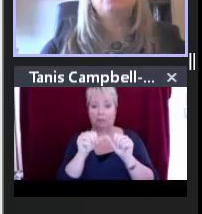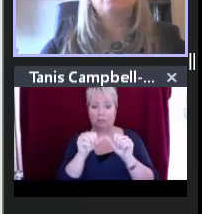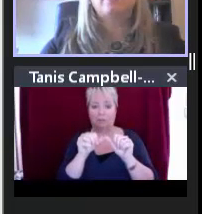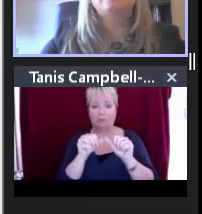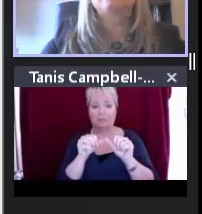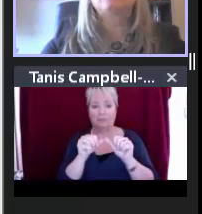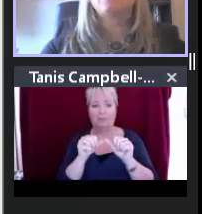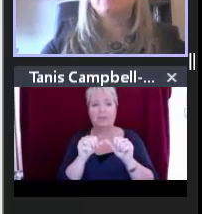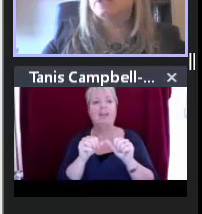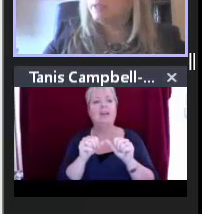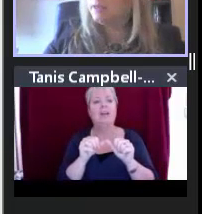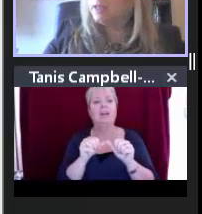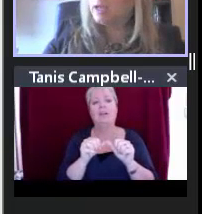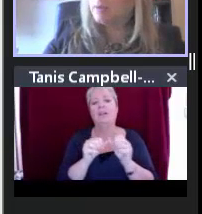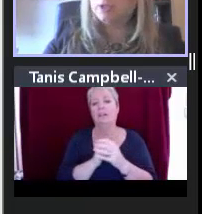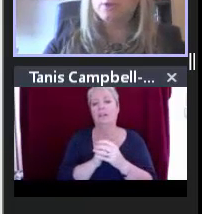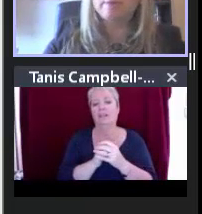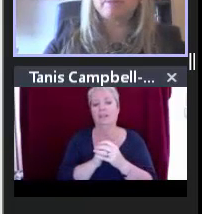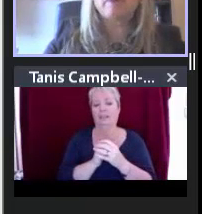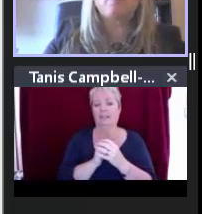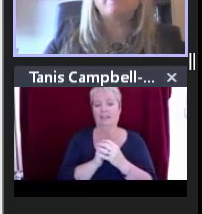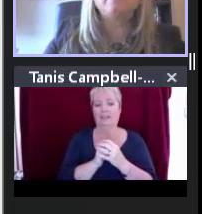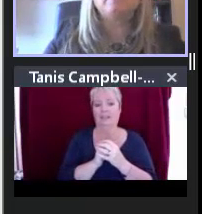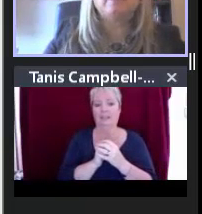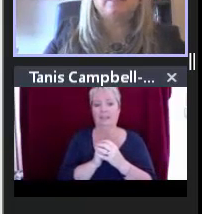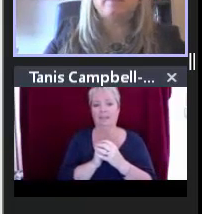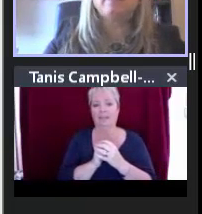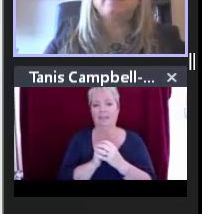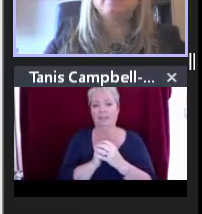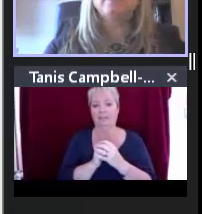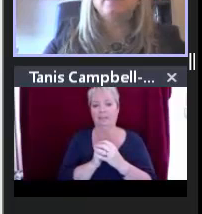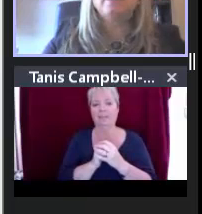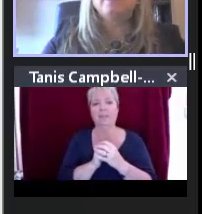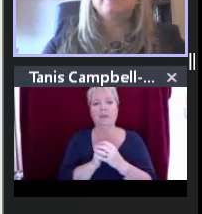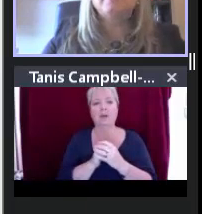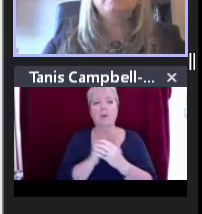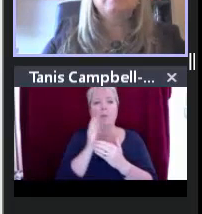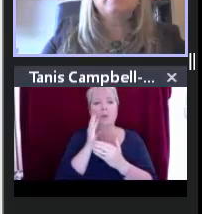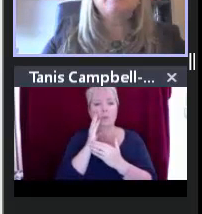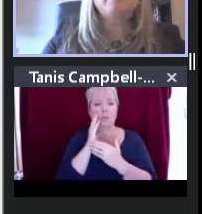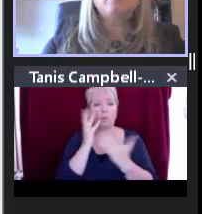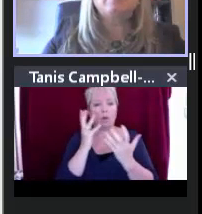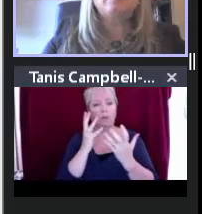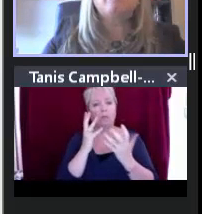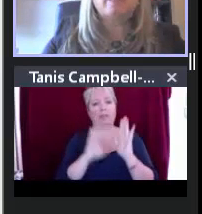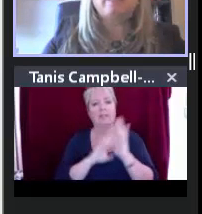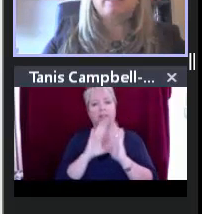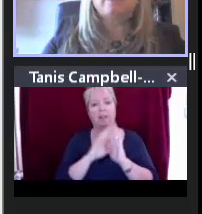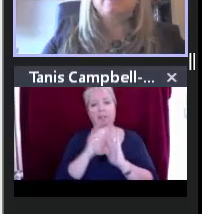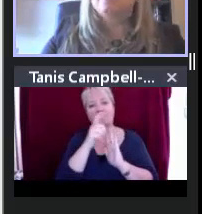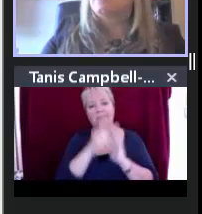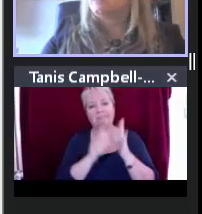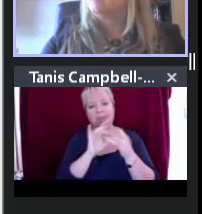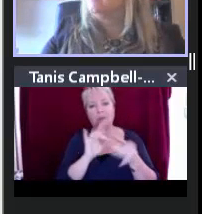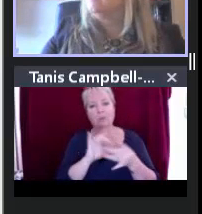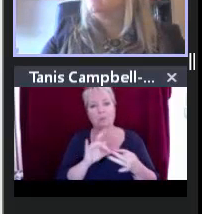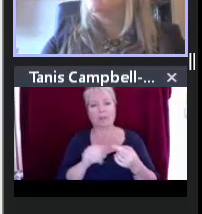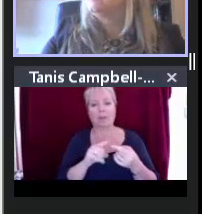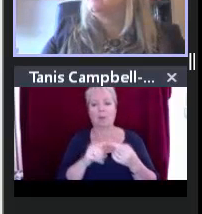interesting feature, and it's going to be coming to grips with what success means. Does success mean lots of